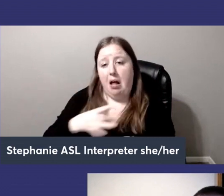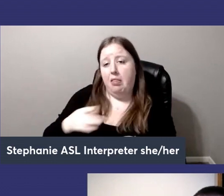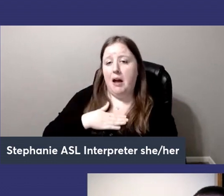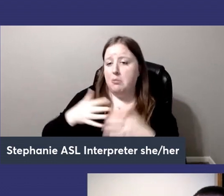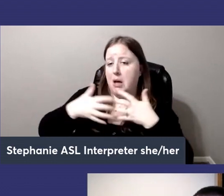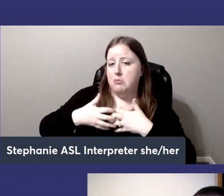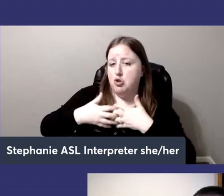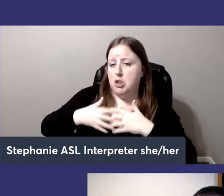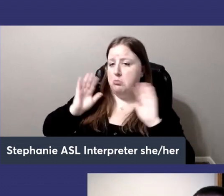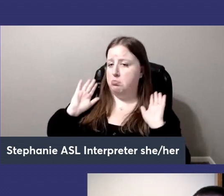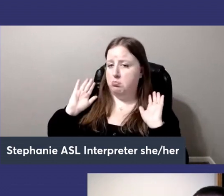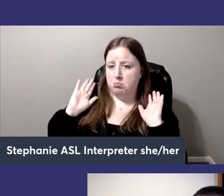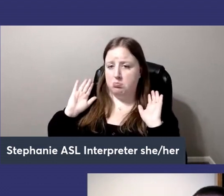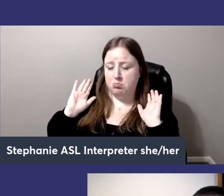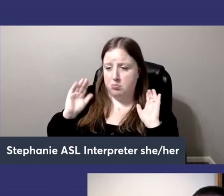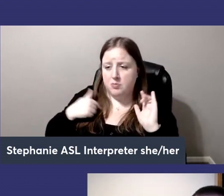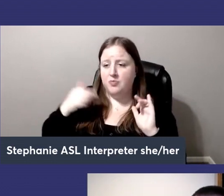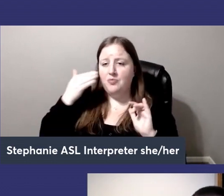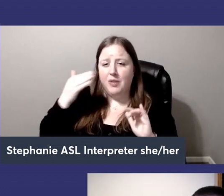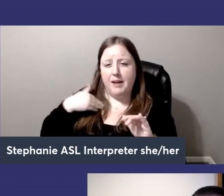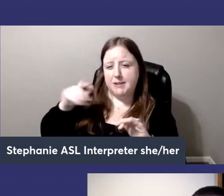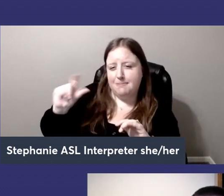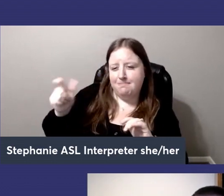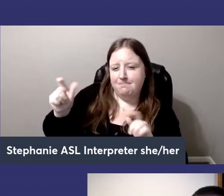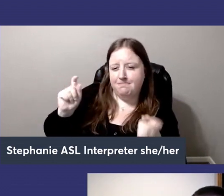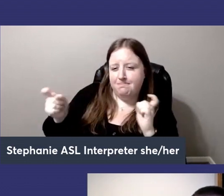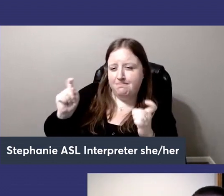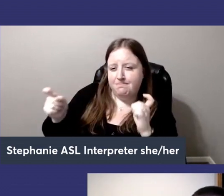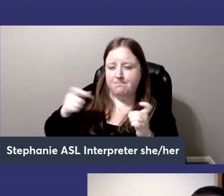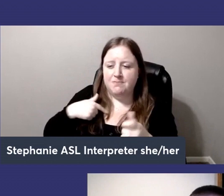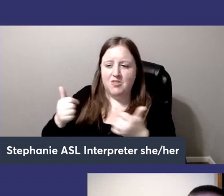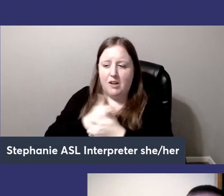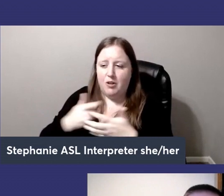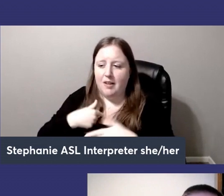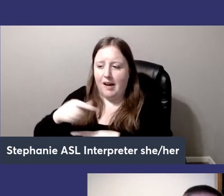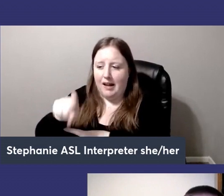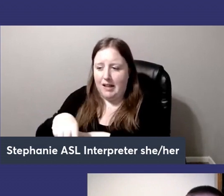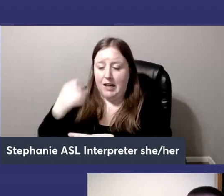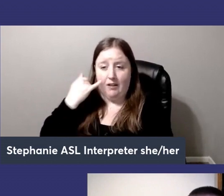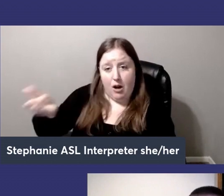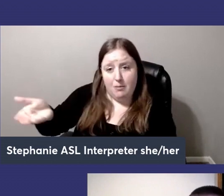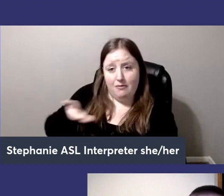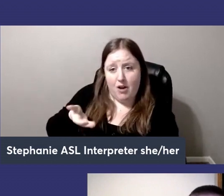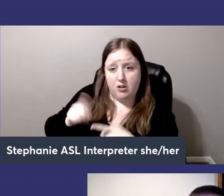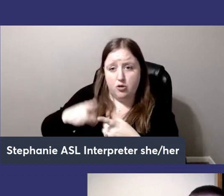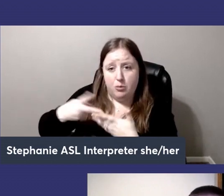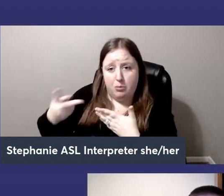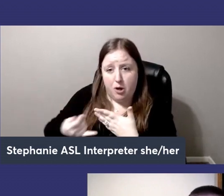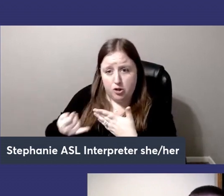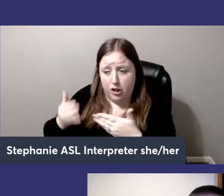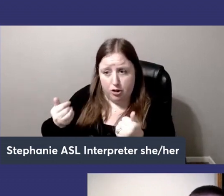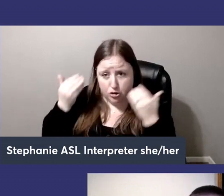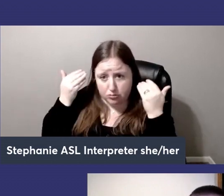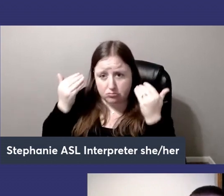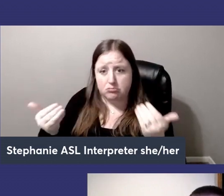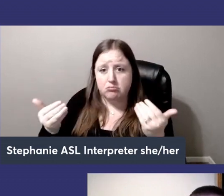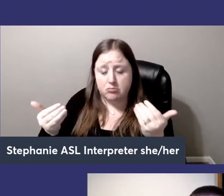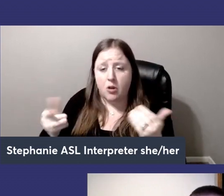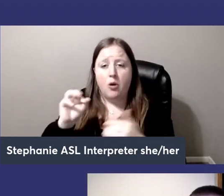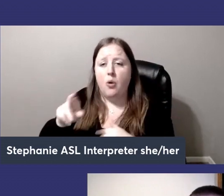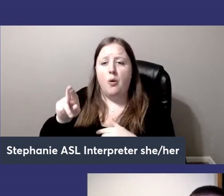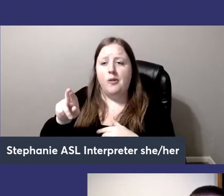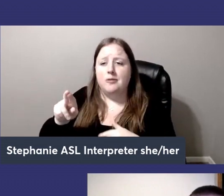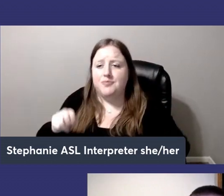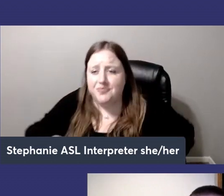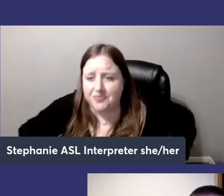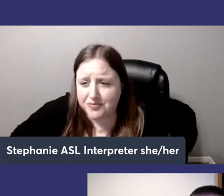is, right? It's got the tooling I need. So if I'm invited to a project, can I still just jump in from where I am, or do I know better than